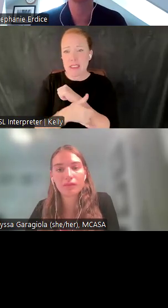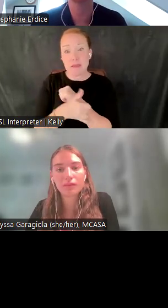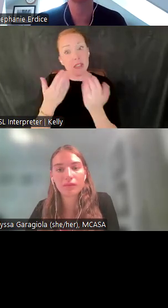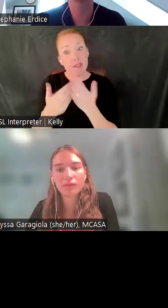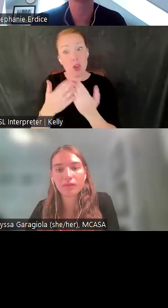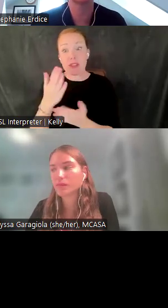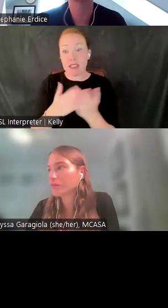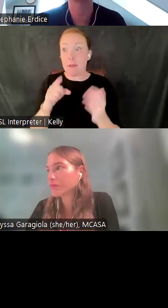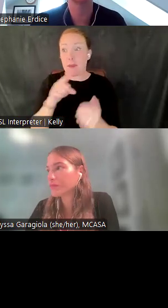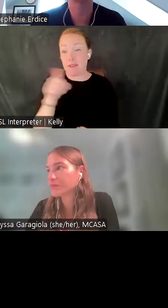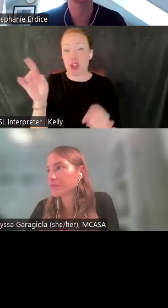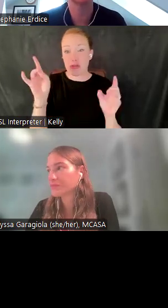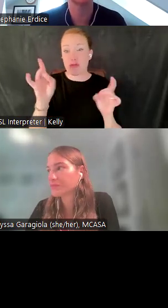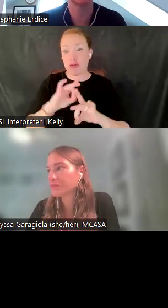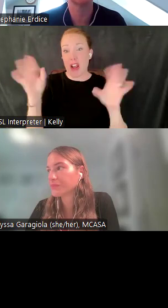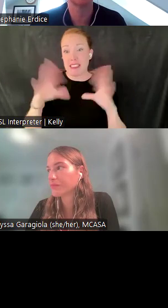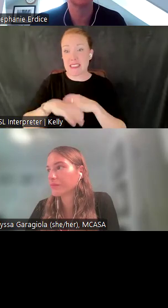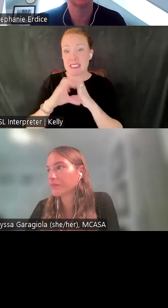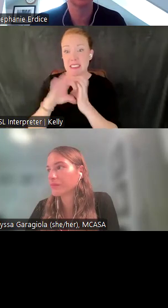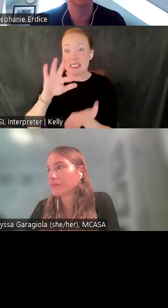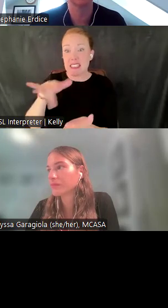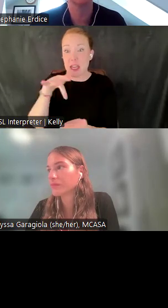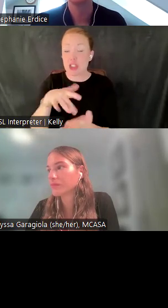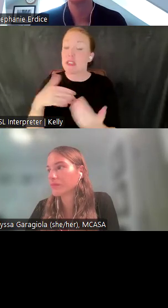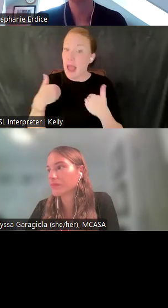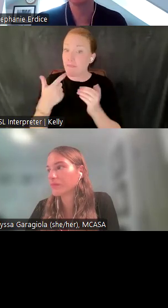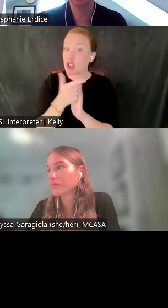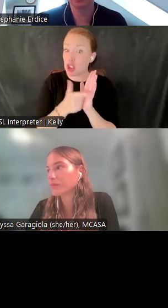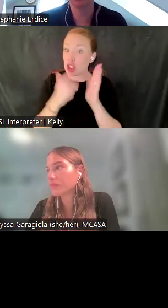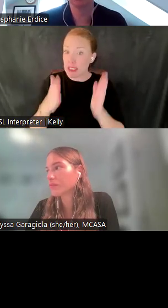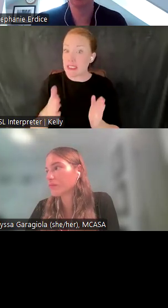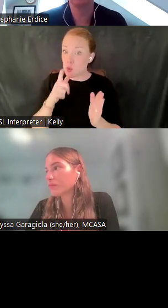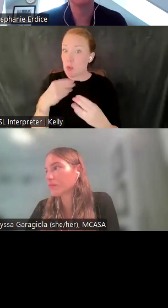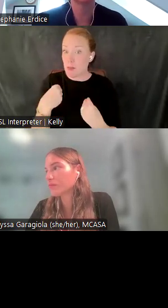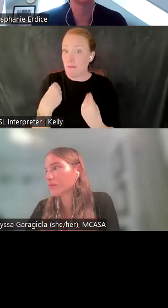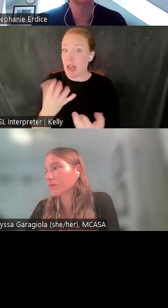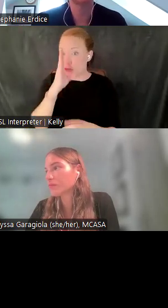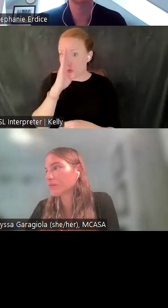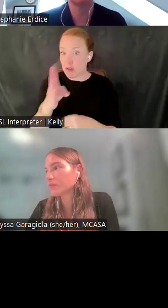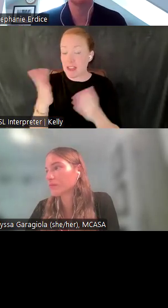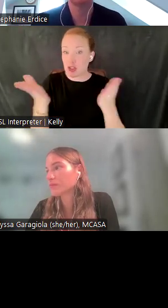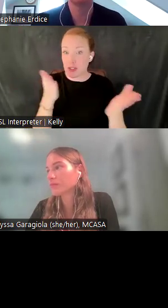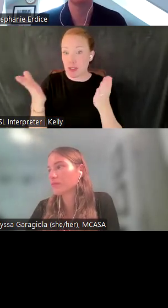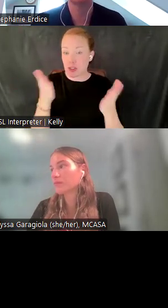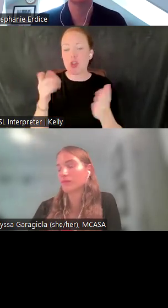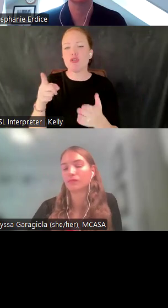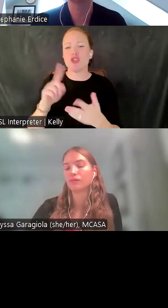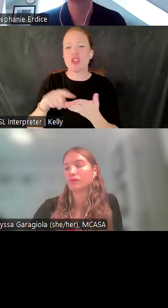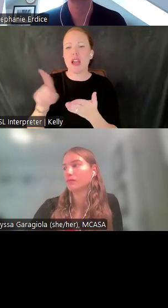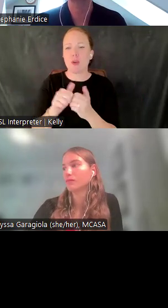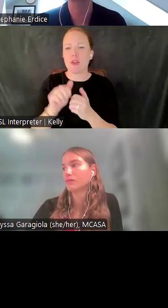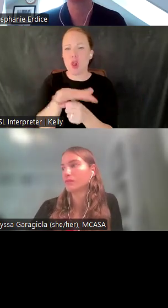crisis centers in rural counties do have attorneys that provide direct service. So check with that local rape crisis center if that's not available